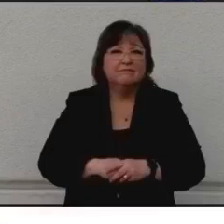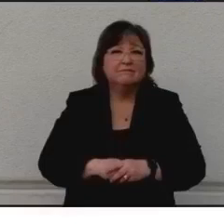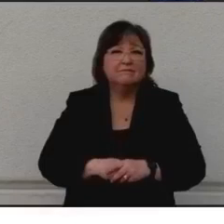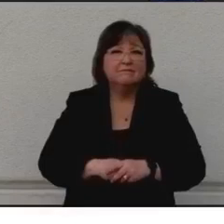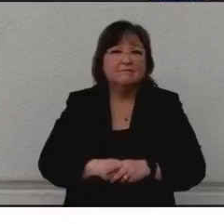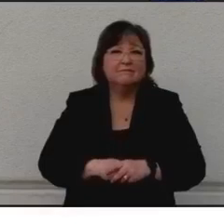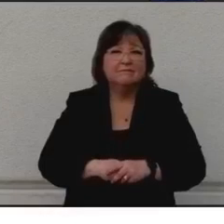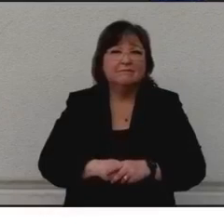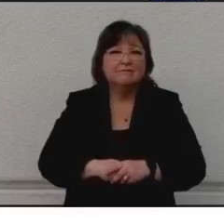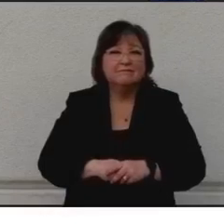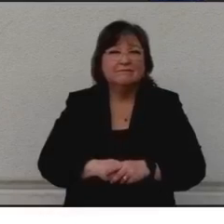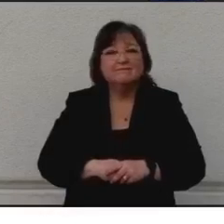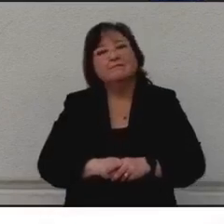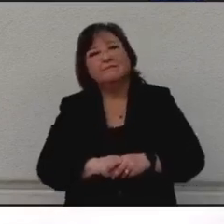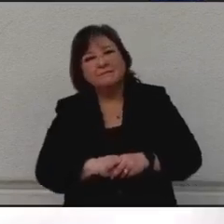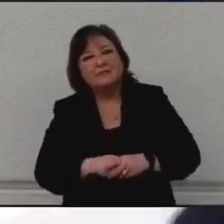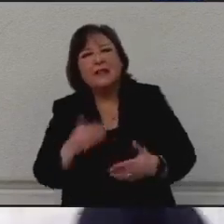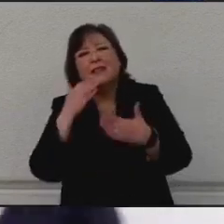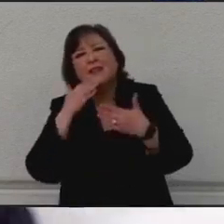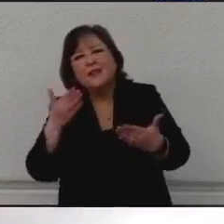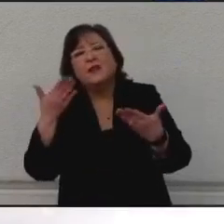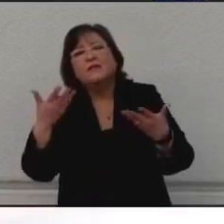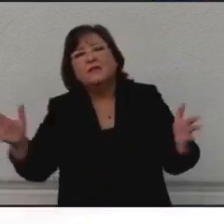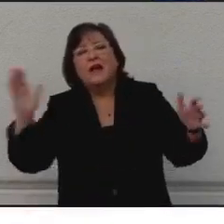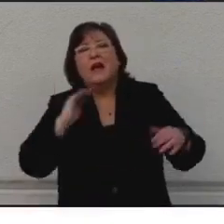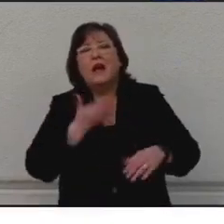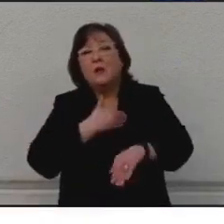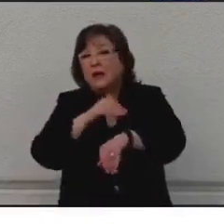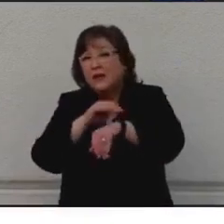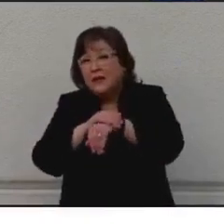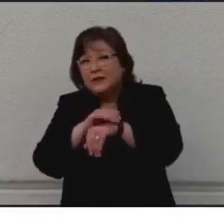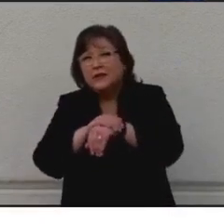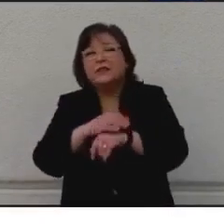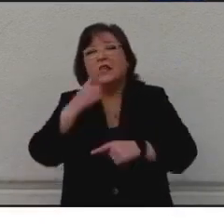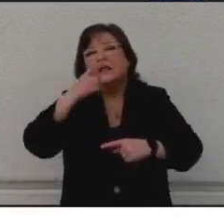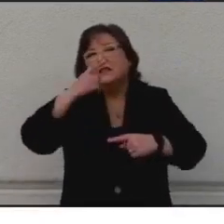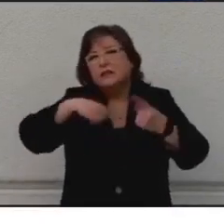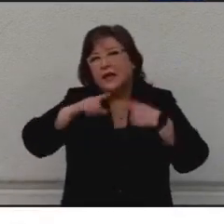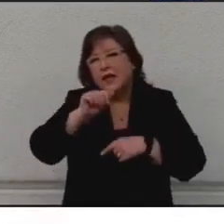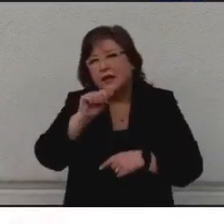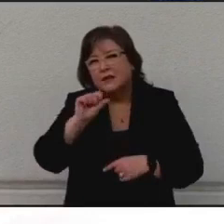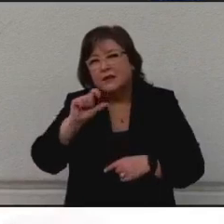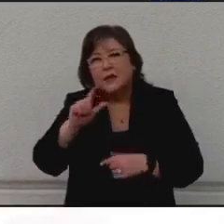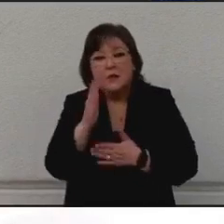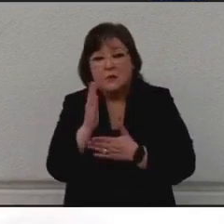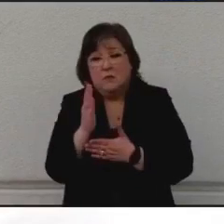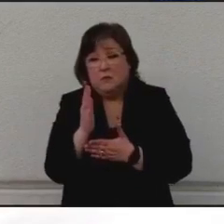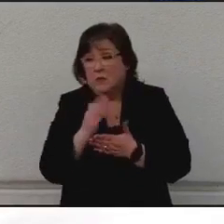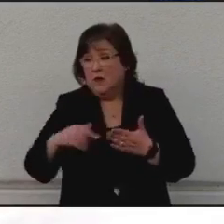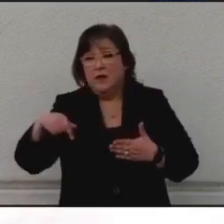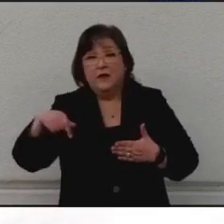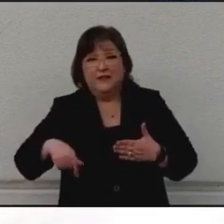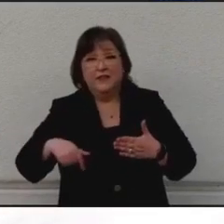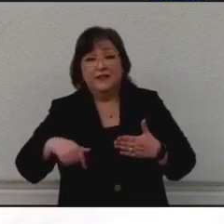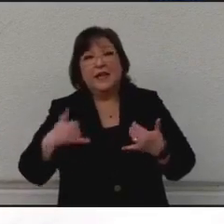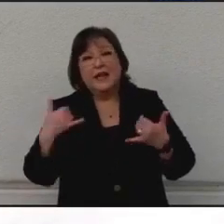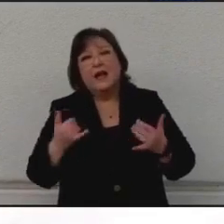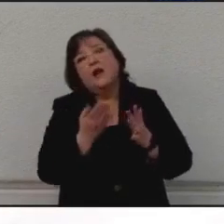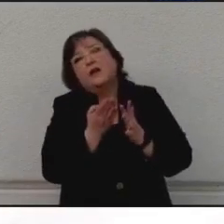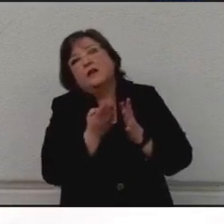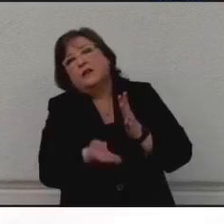Mm-hmm. All right, thank you. That concludes the English and American Sign Language portion of the press conference. We will now move to Spanish.